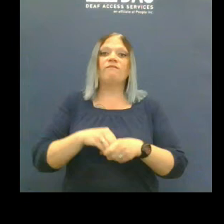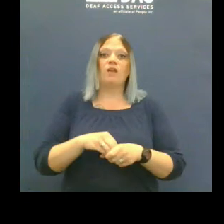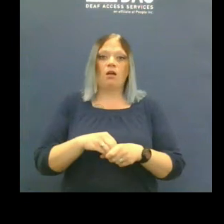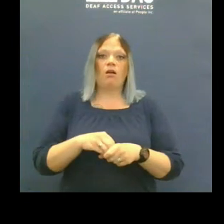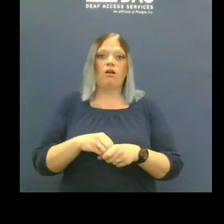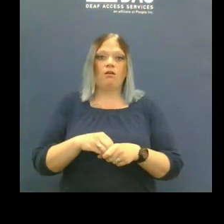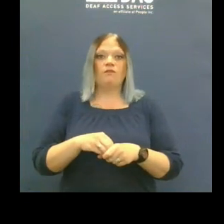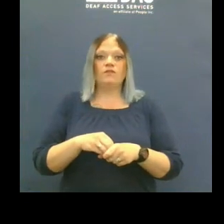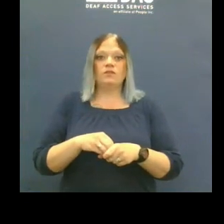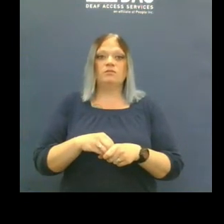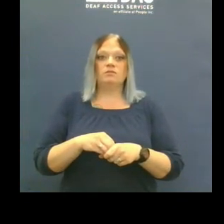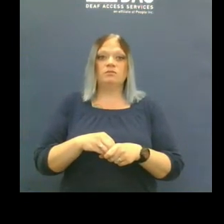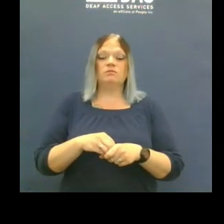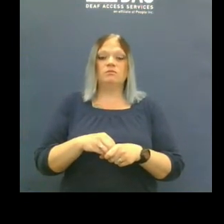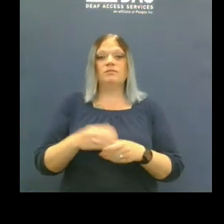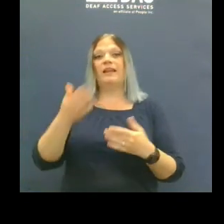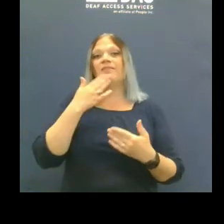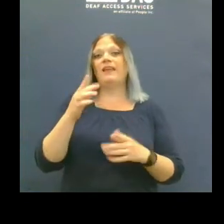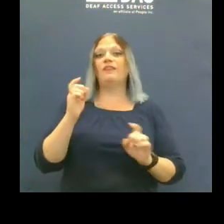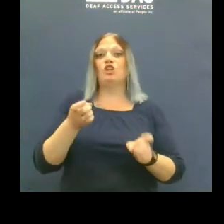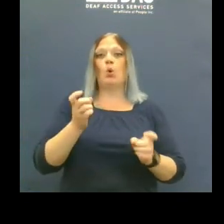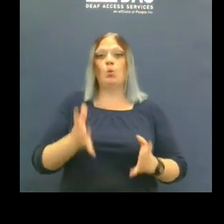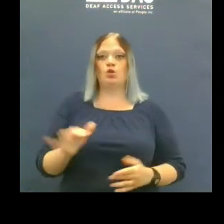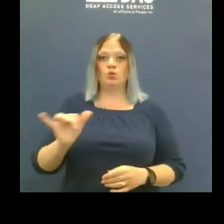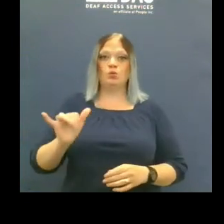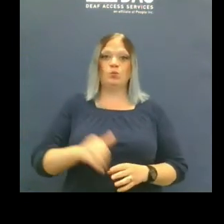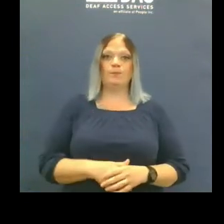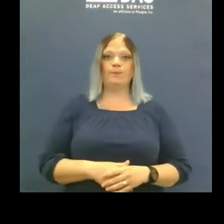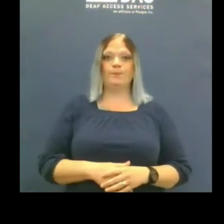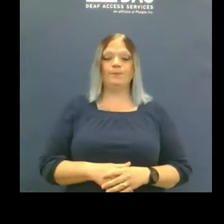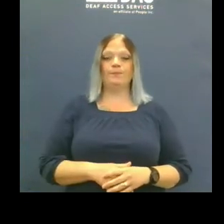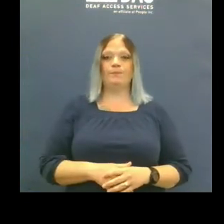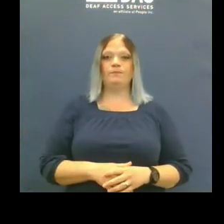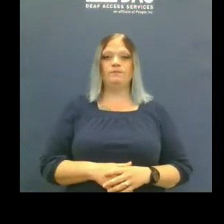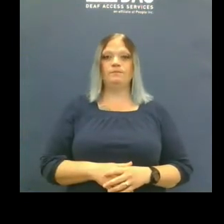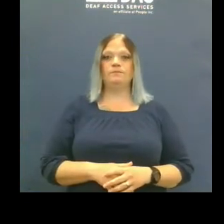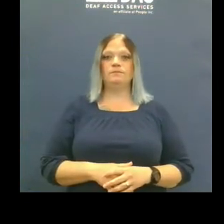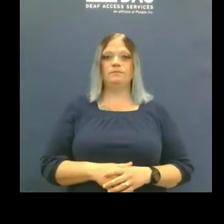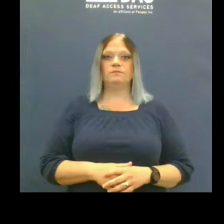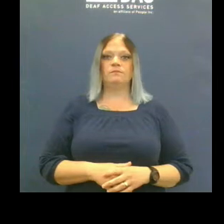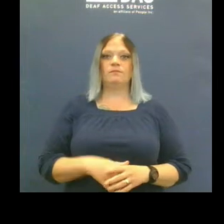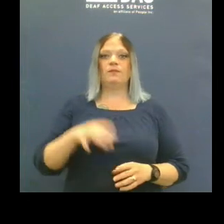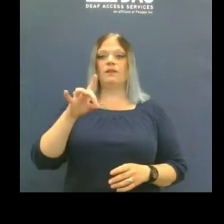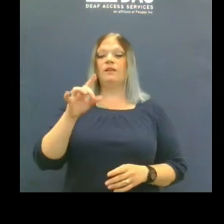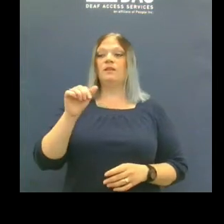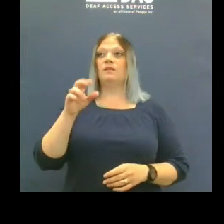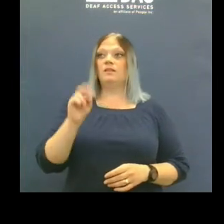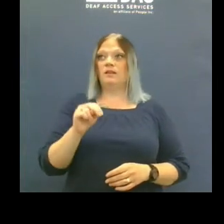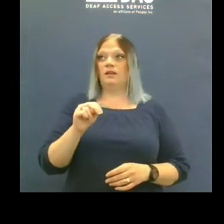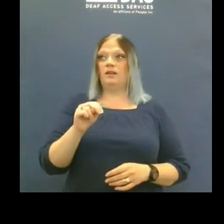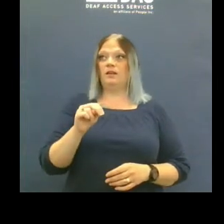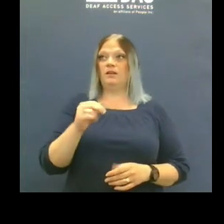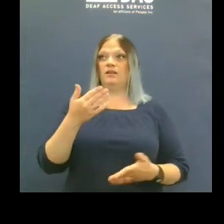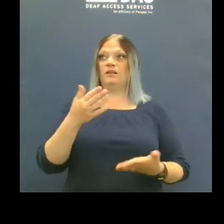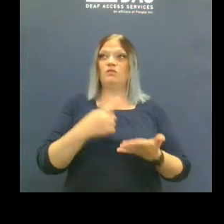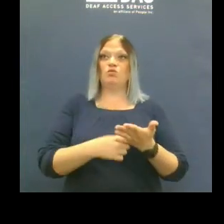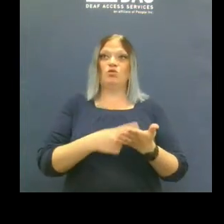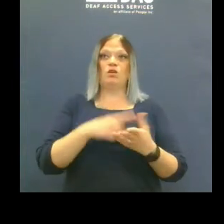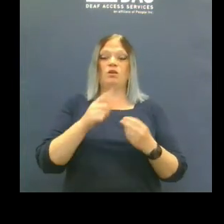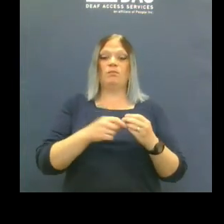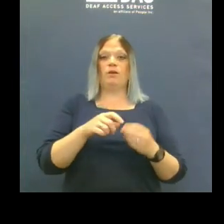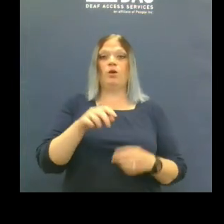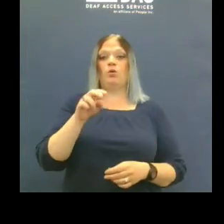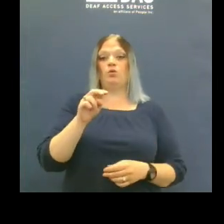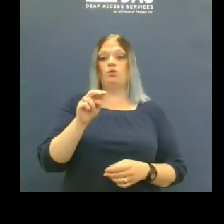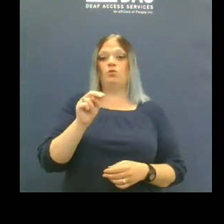and also thank our donors for that. And so I'm going to have Dan talk about New York